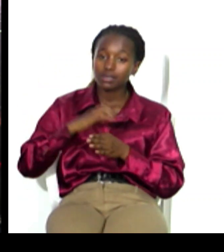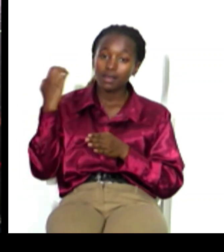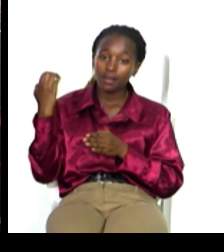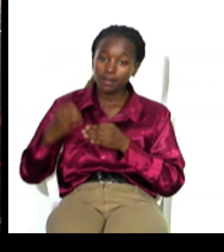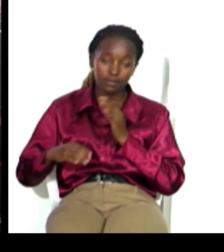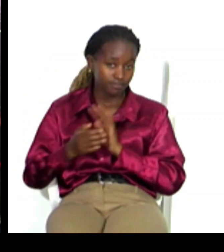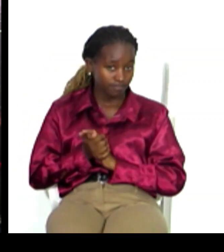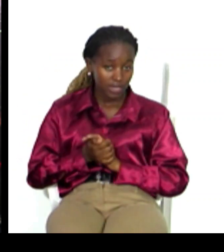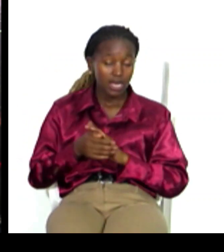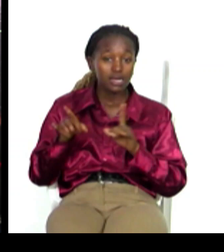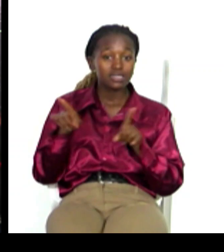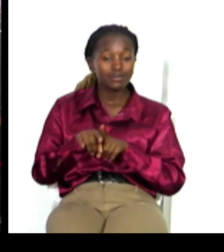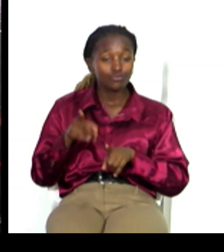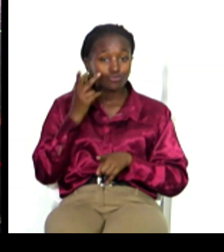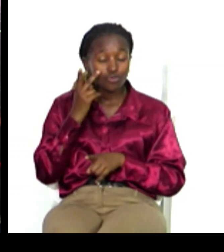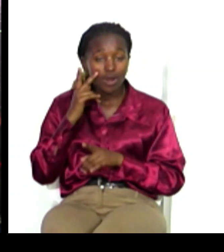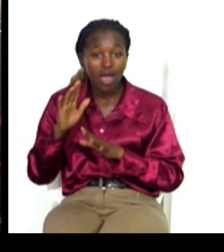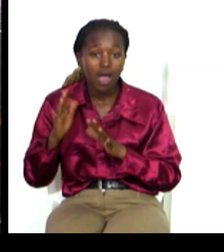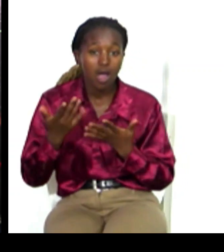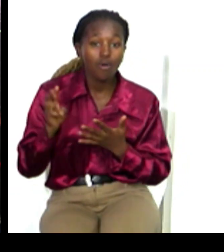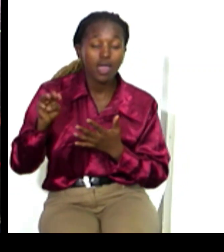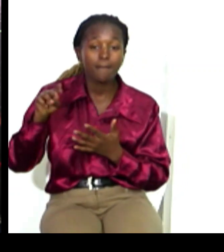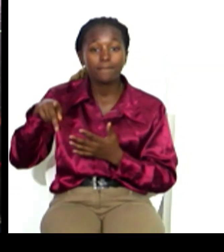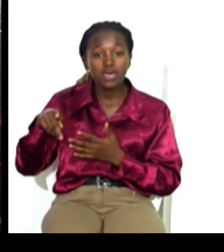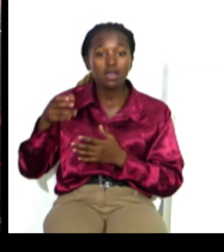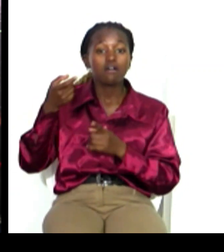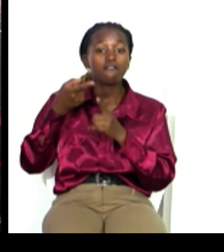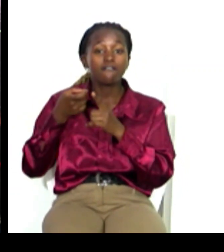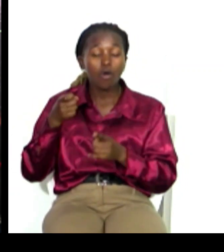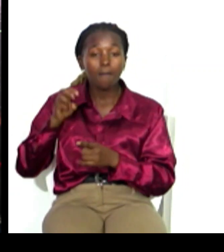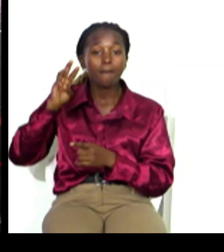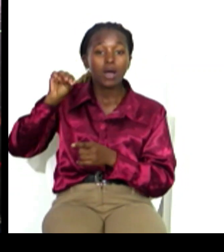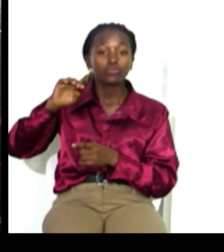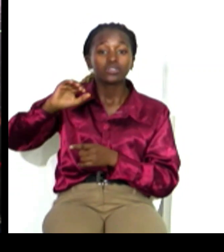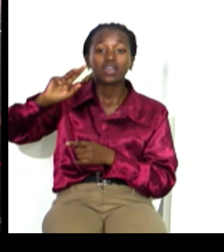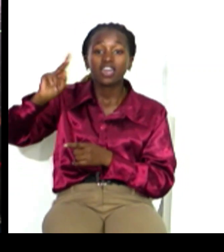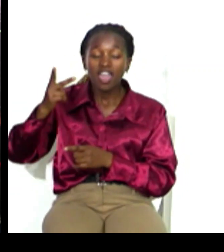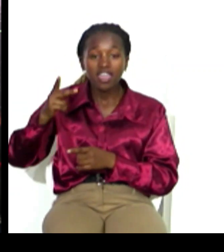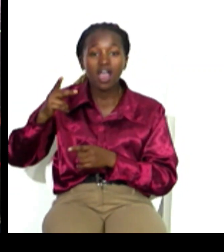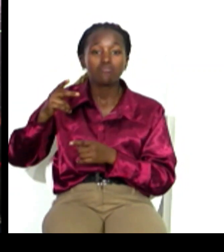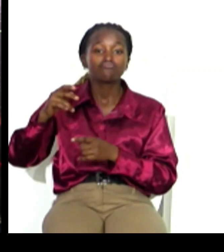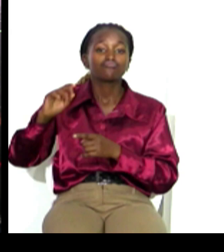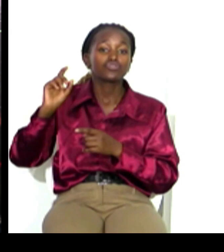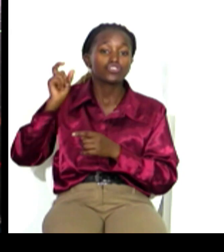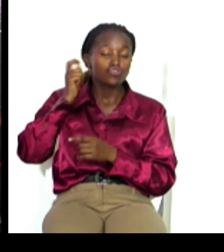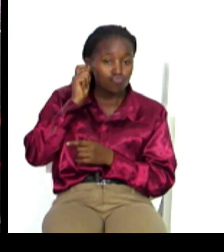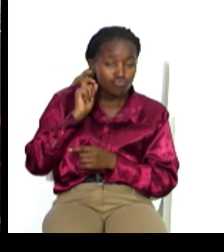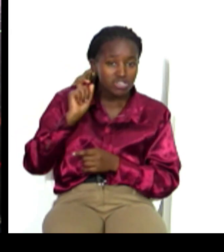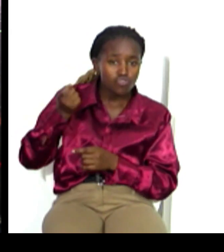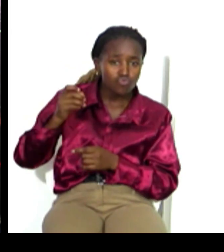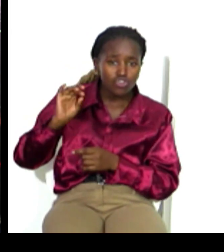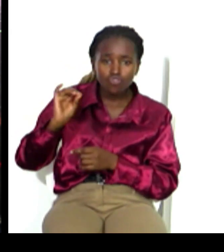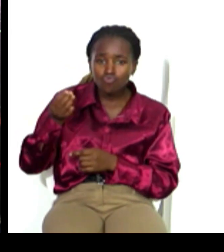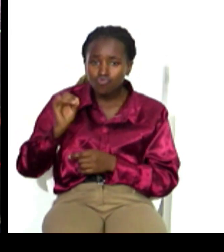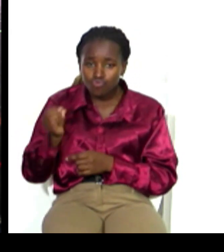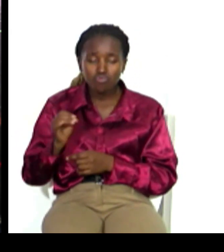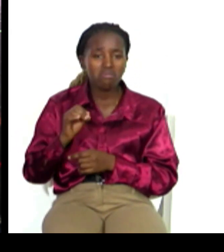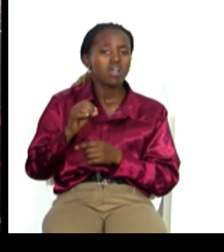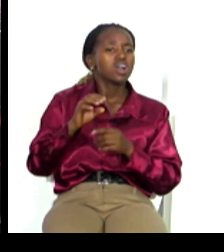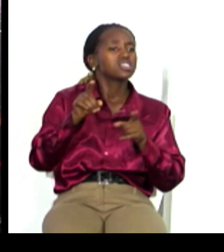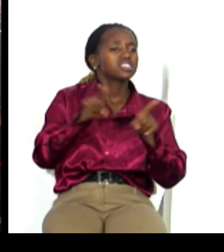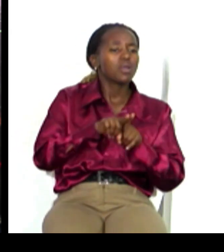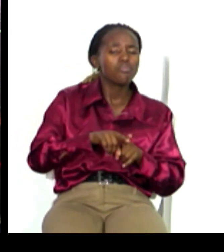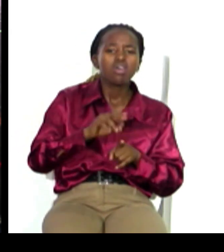of Mount Kenya ni wa Kikuyu, MPs of Nyanza ni Wajaluo, MP of wapi ni watu wa huko. Hiyo ndio inaharibu kila